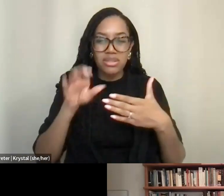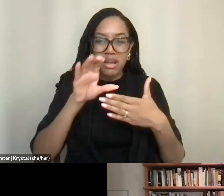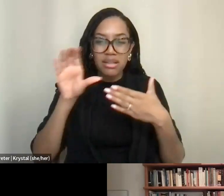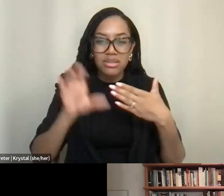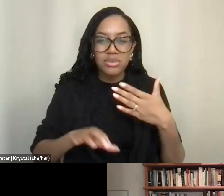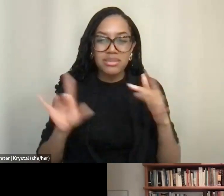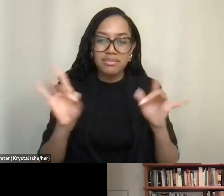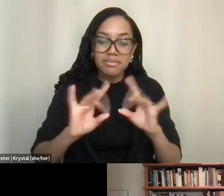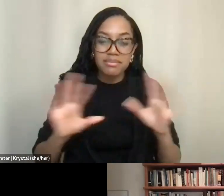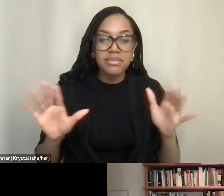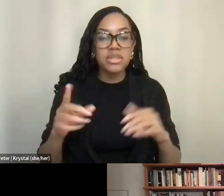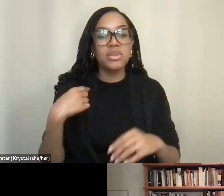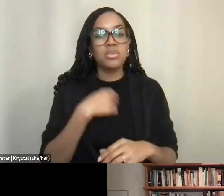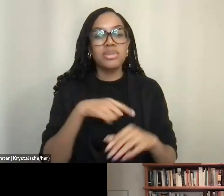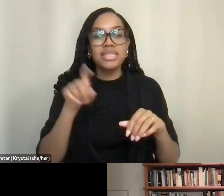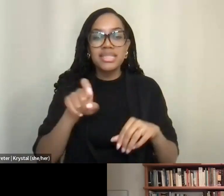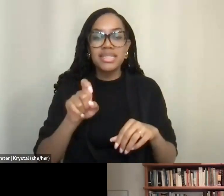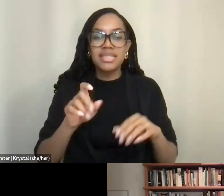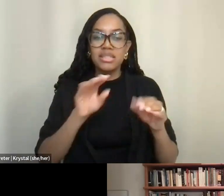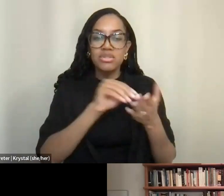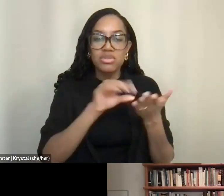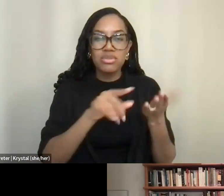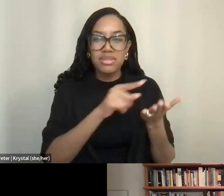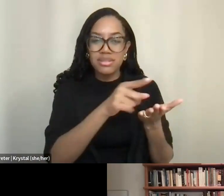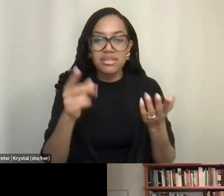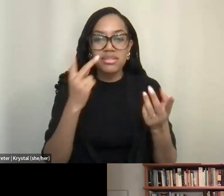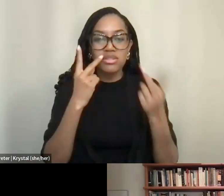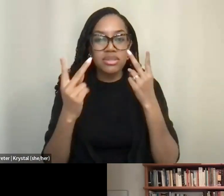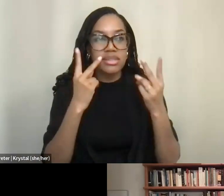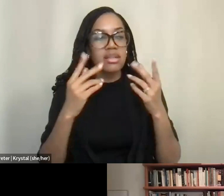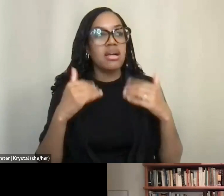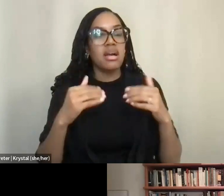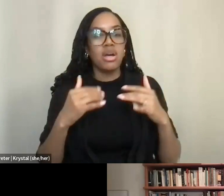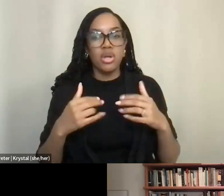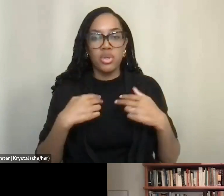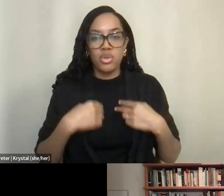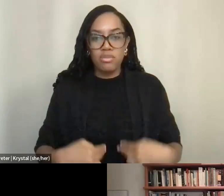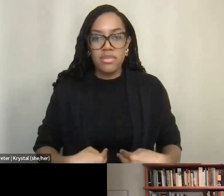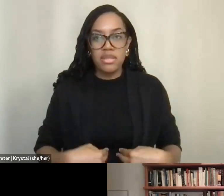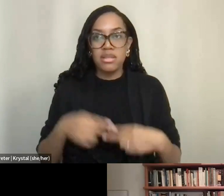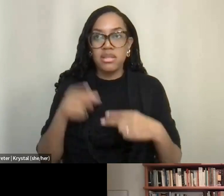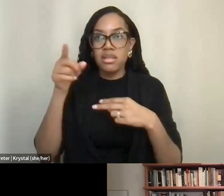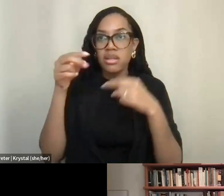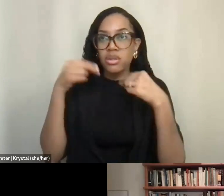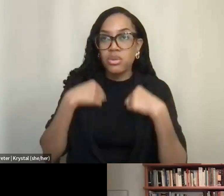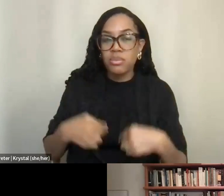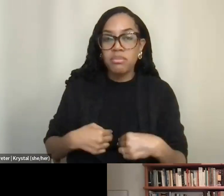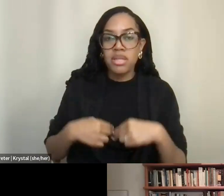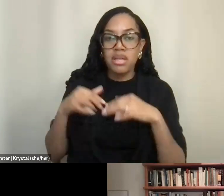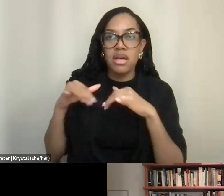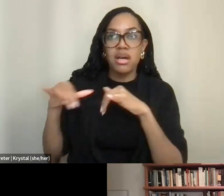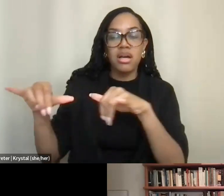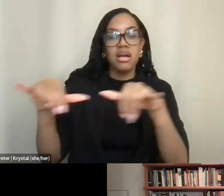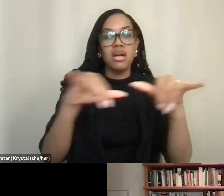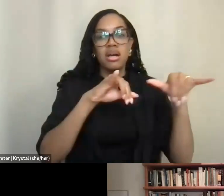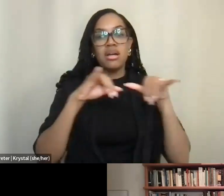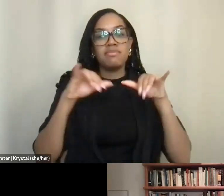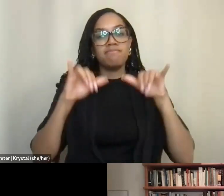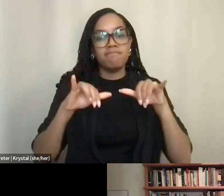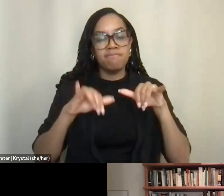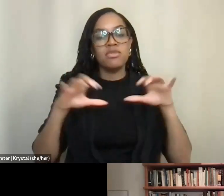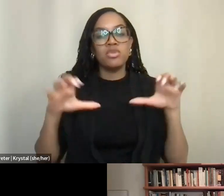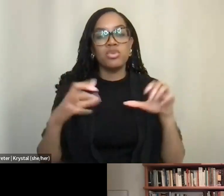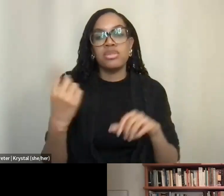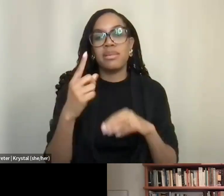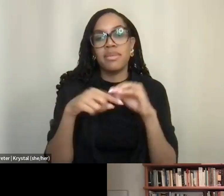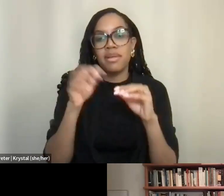our common humanity and to do something about it." So I just wanted to recommend that Rethinking Schools also as a